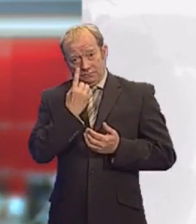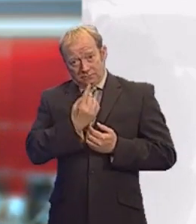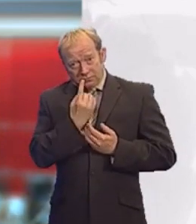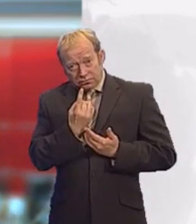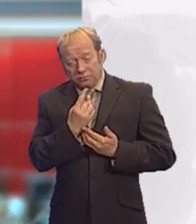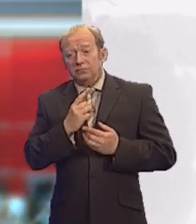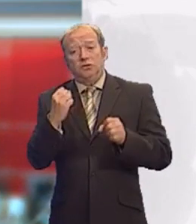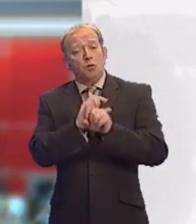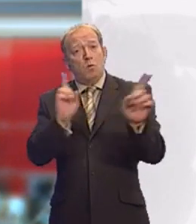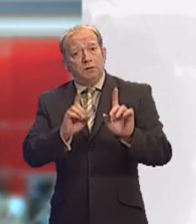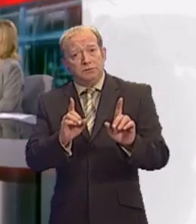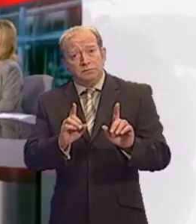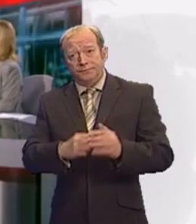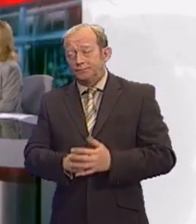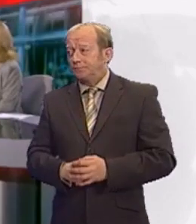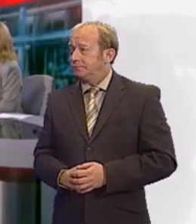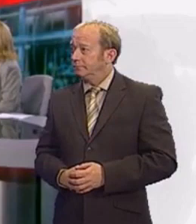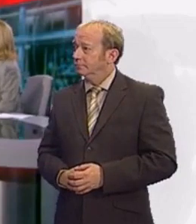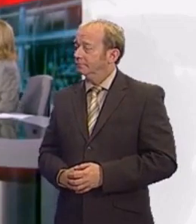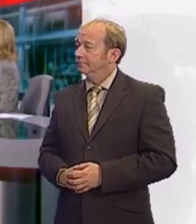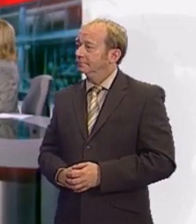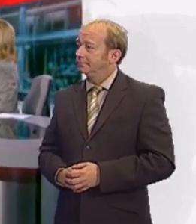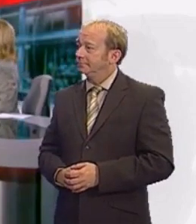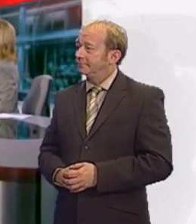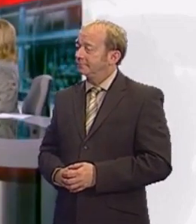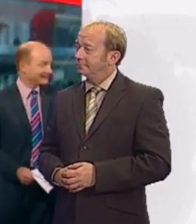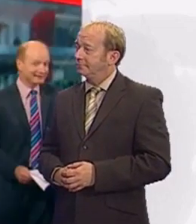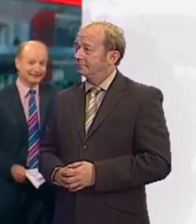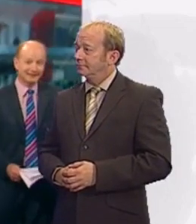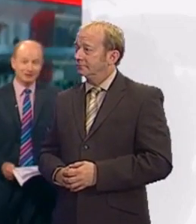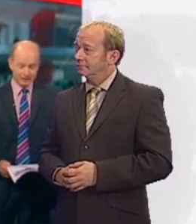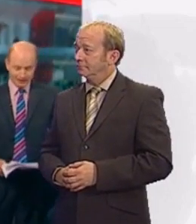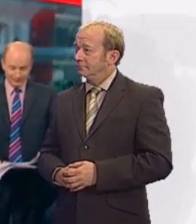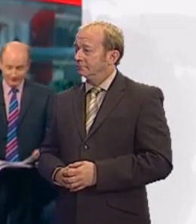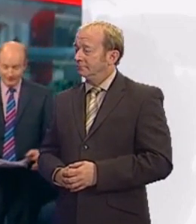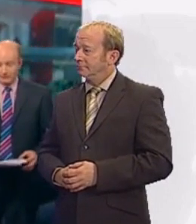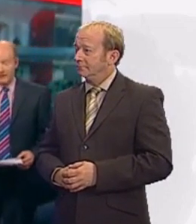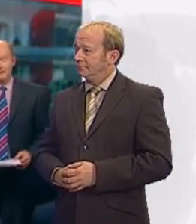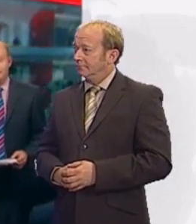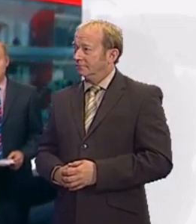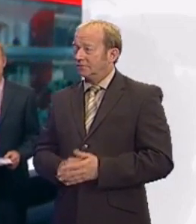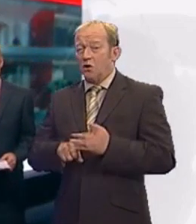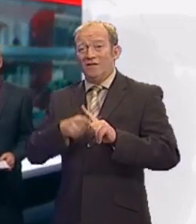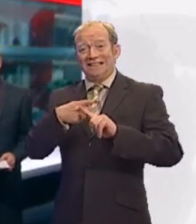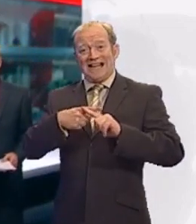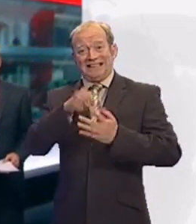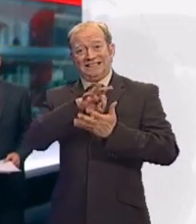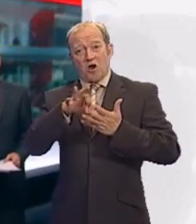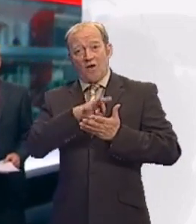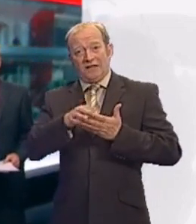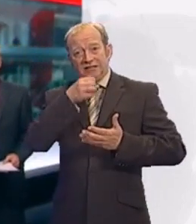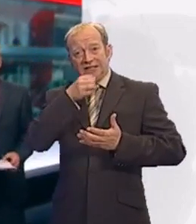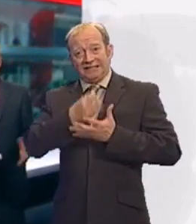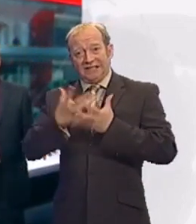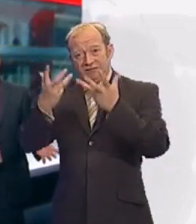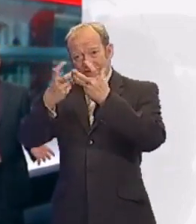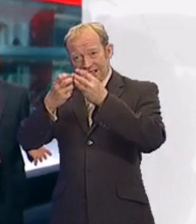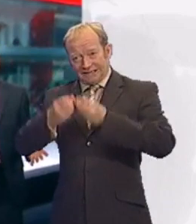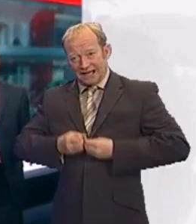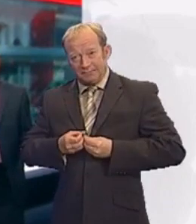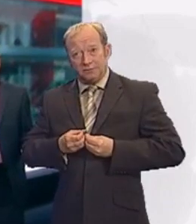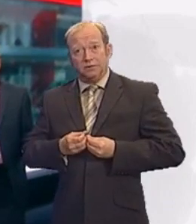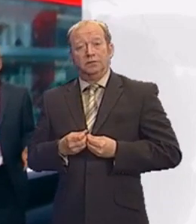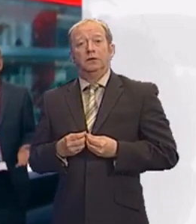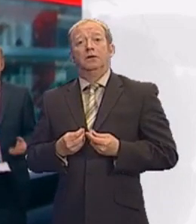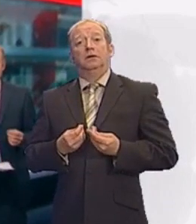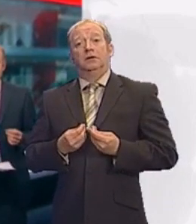finance correspondent, Simon Gompertz, is here to explain. Simon. Yes, thank you. Well, the first wave of 45,000 letters is starting to